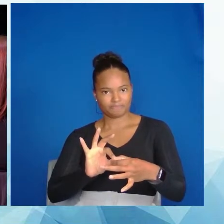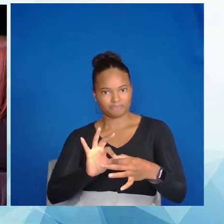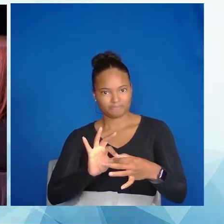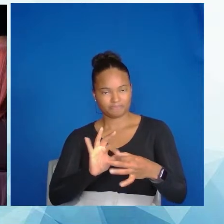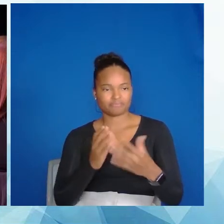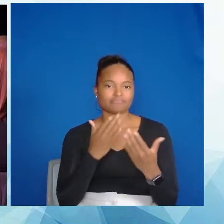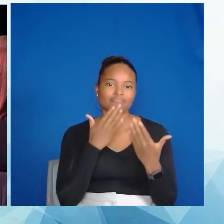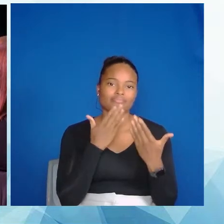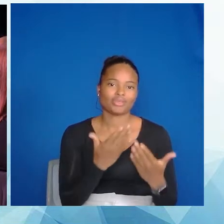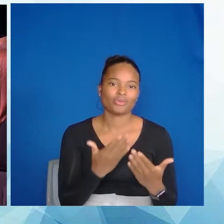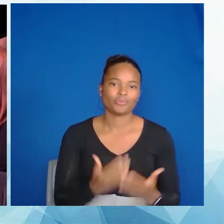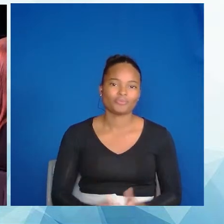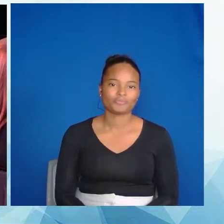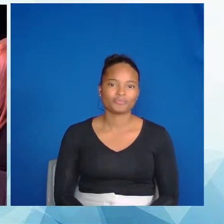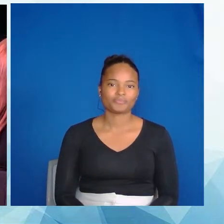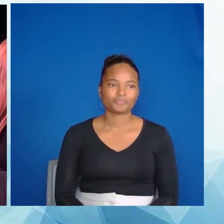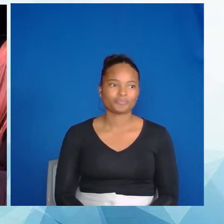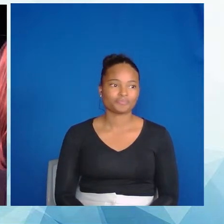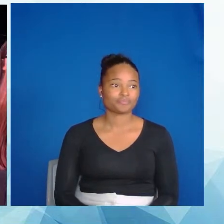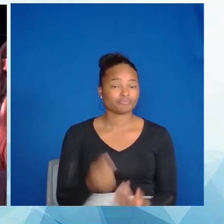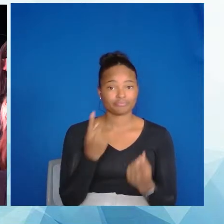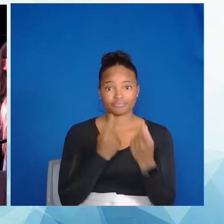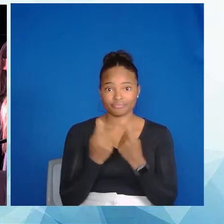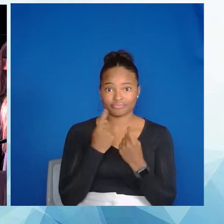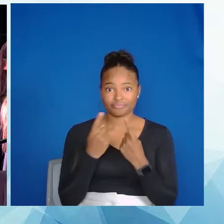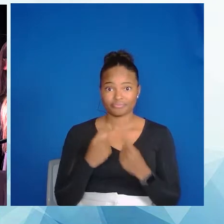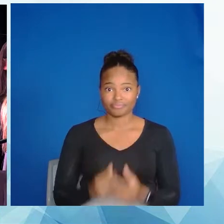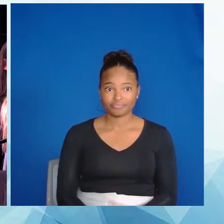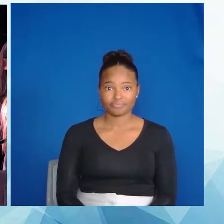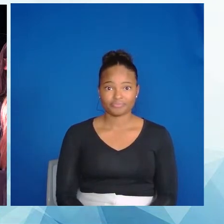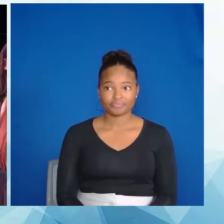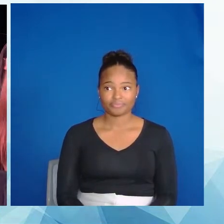Thank you. I'll take any questions.